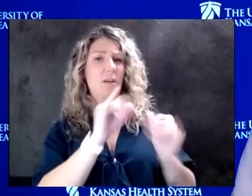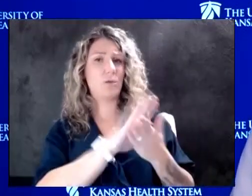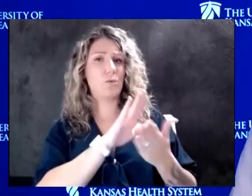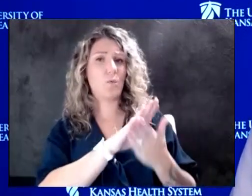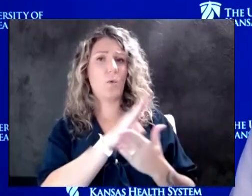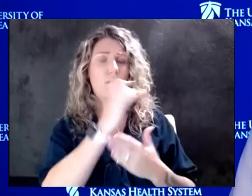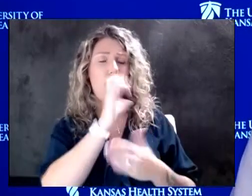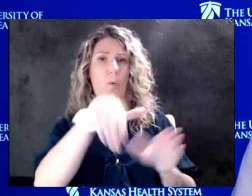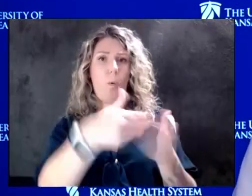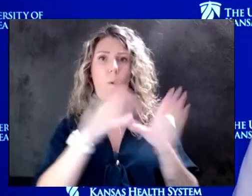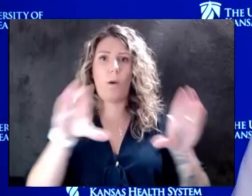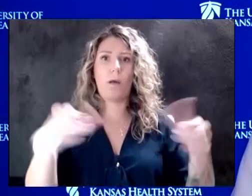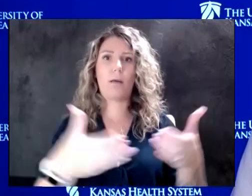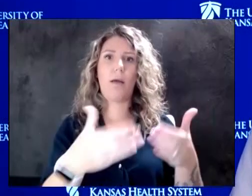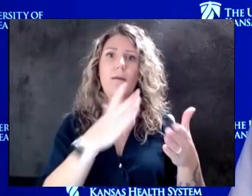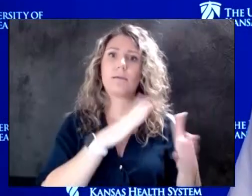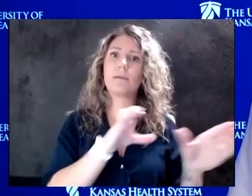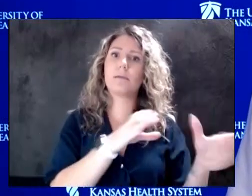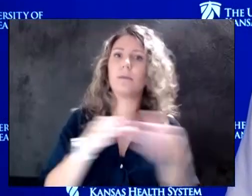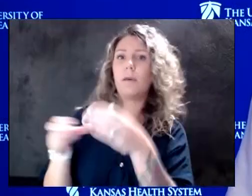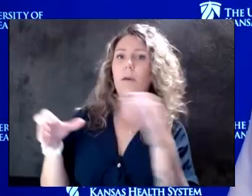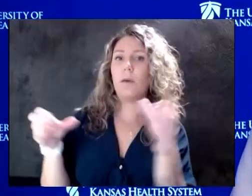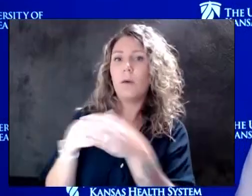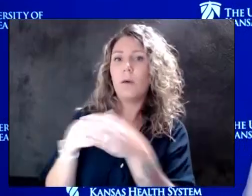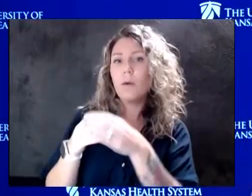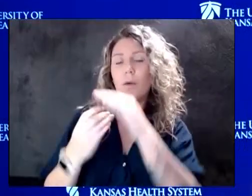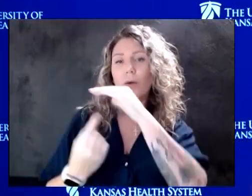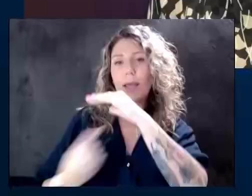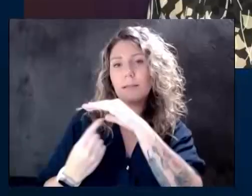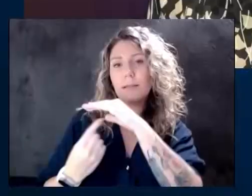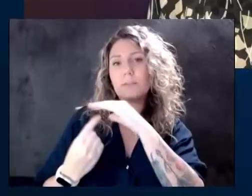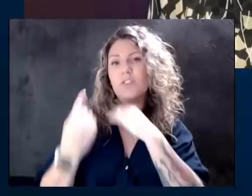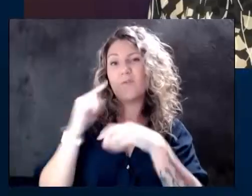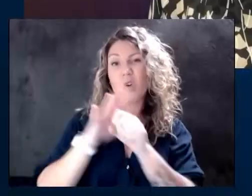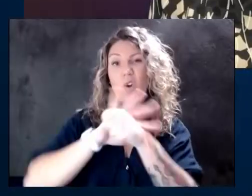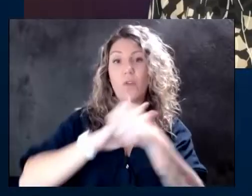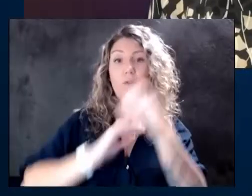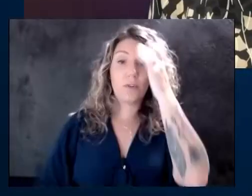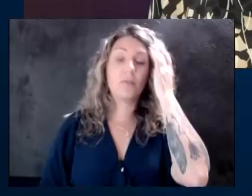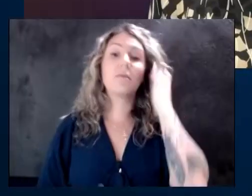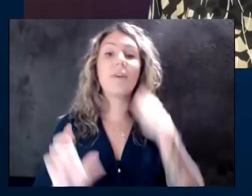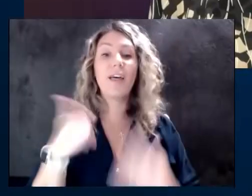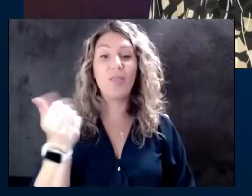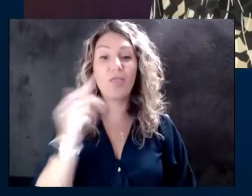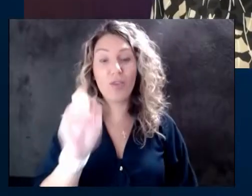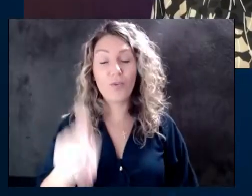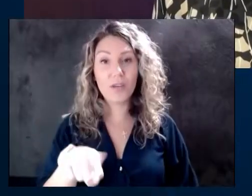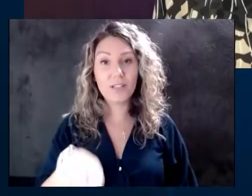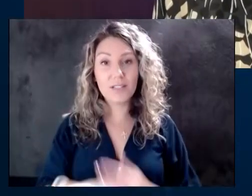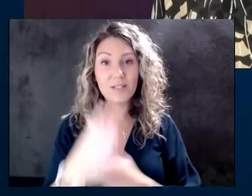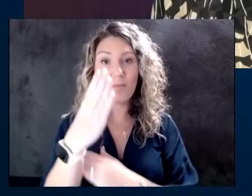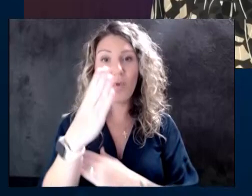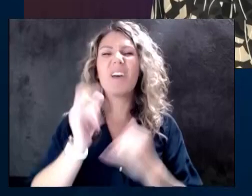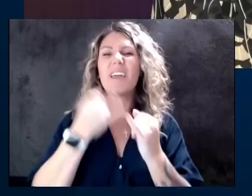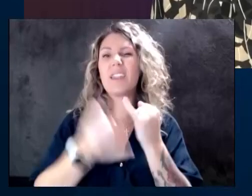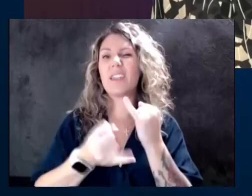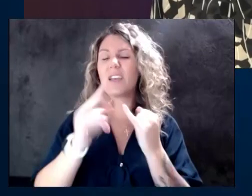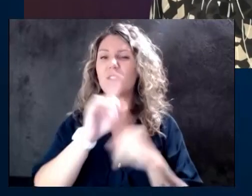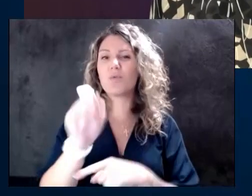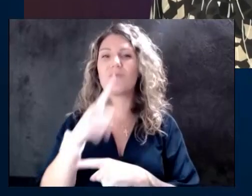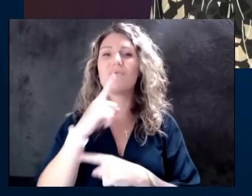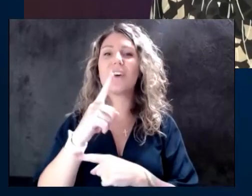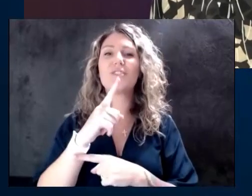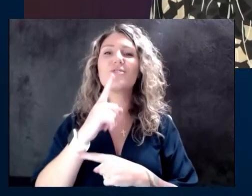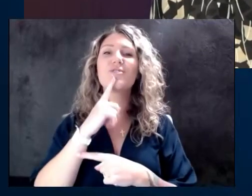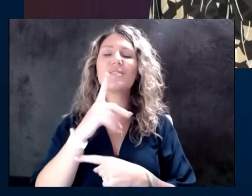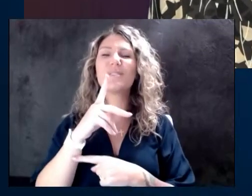out for quarantine. Other questions today? Yeah. Yep. One last question. My producer wants me to sneak